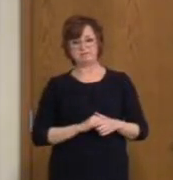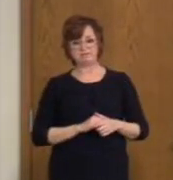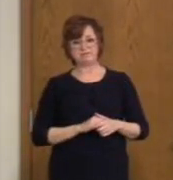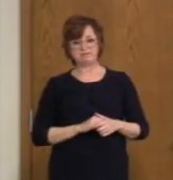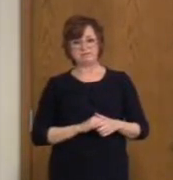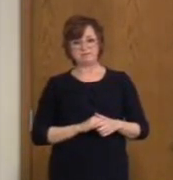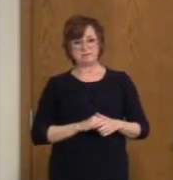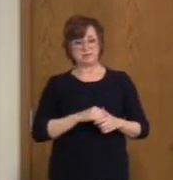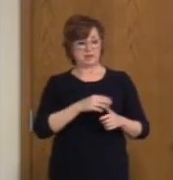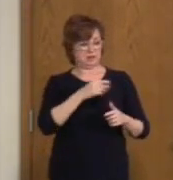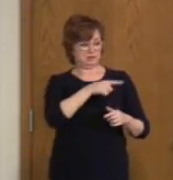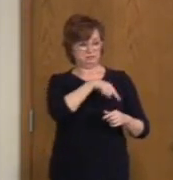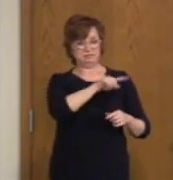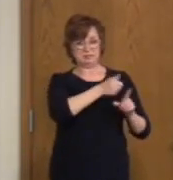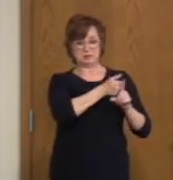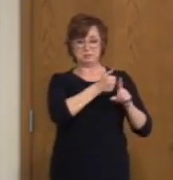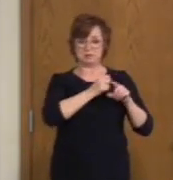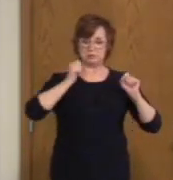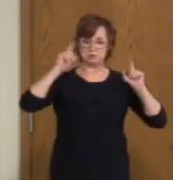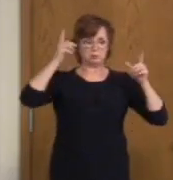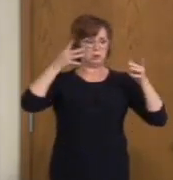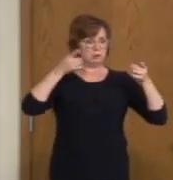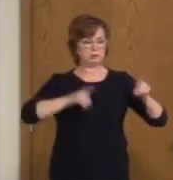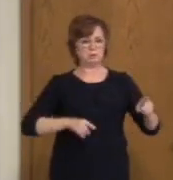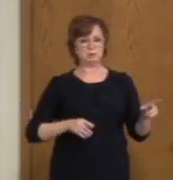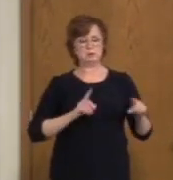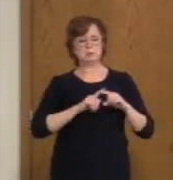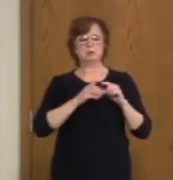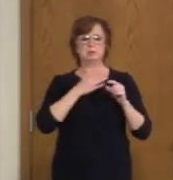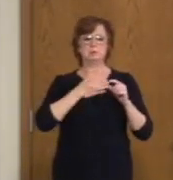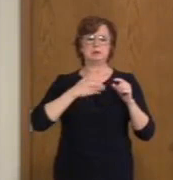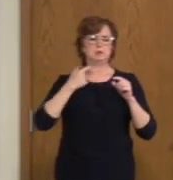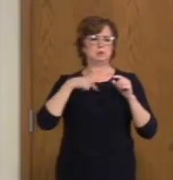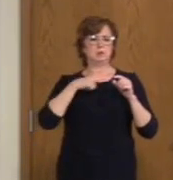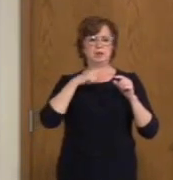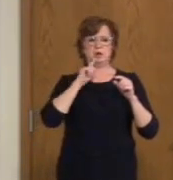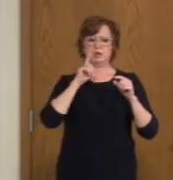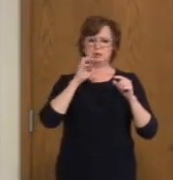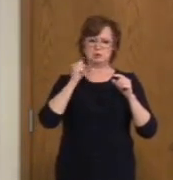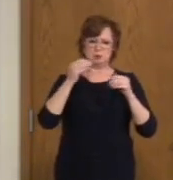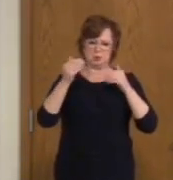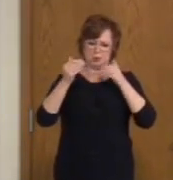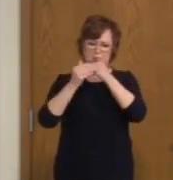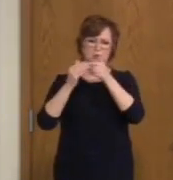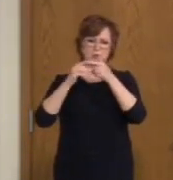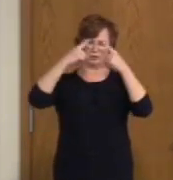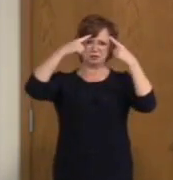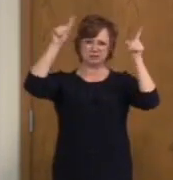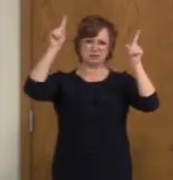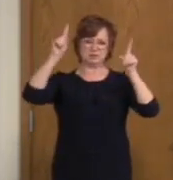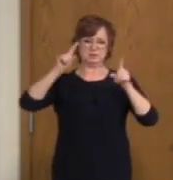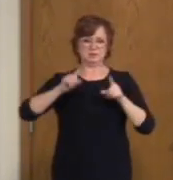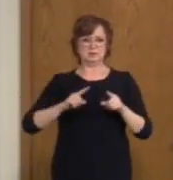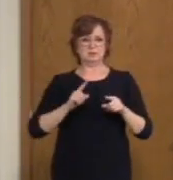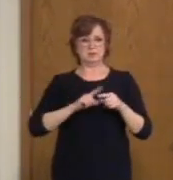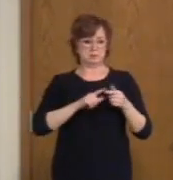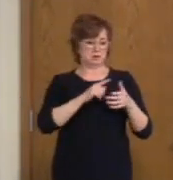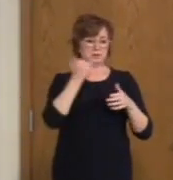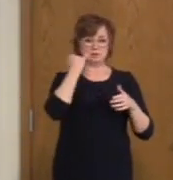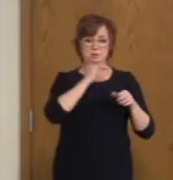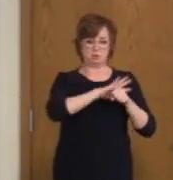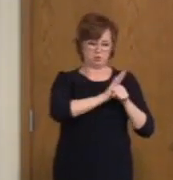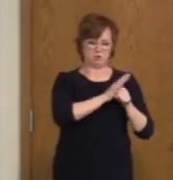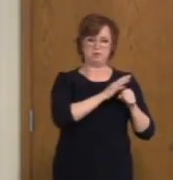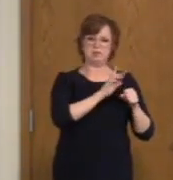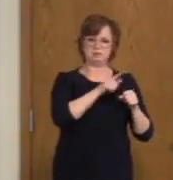few weeks away from getting vaccinated. And, if the variants hadn't come into the picture, we would have been in a much